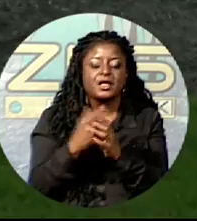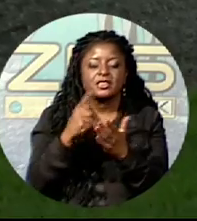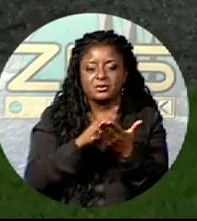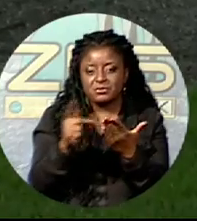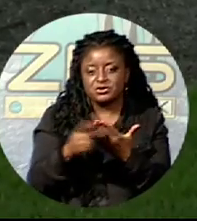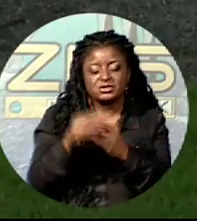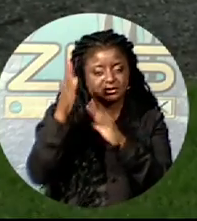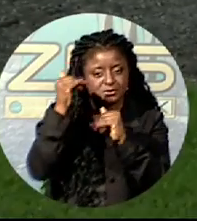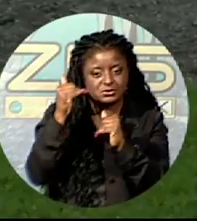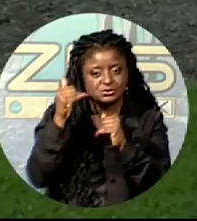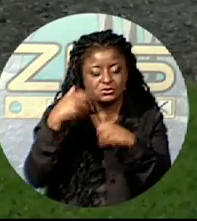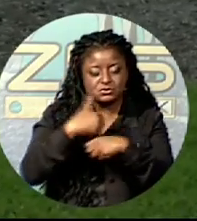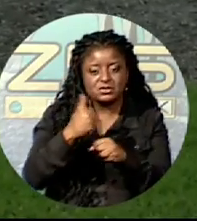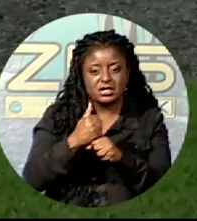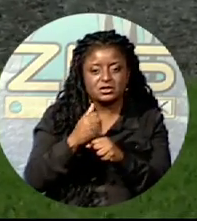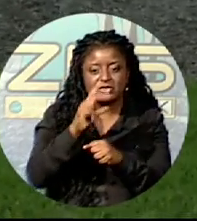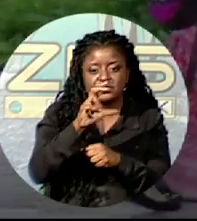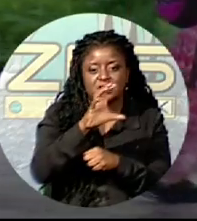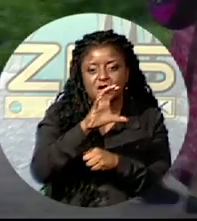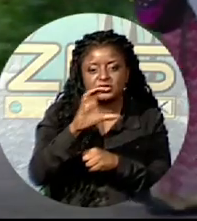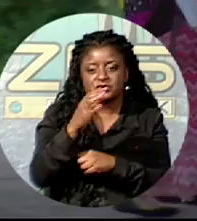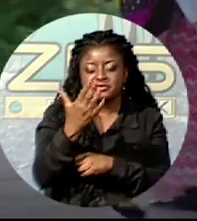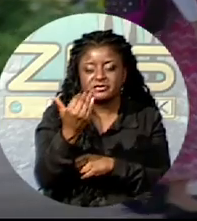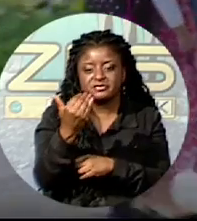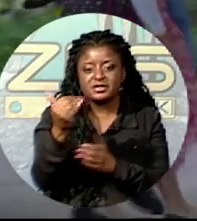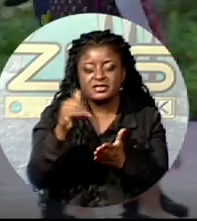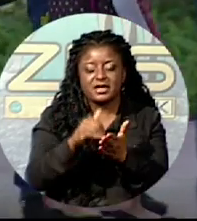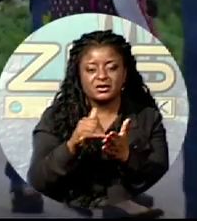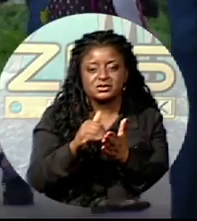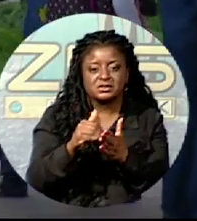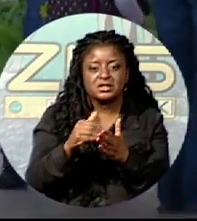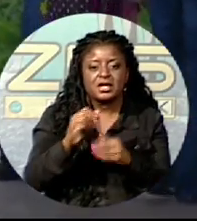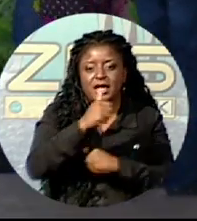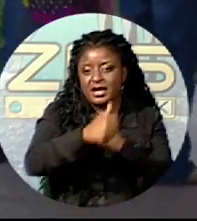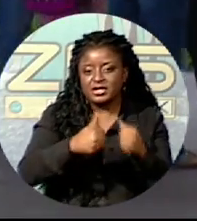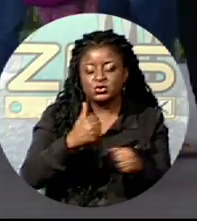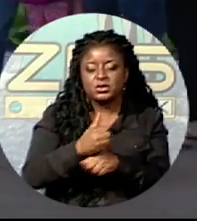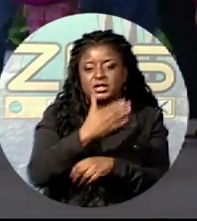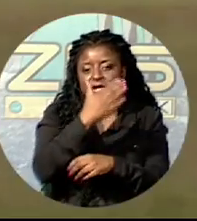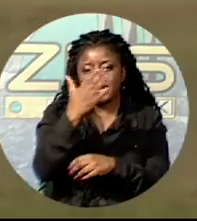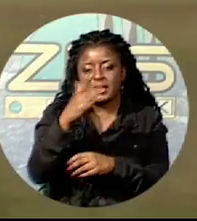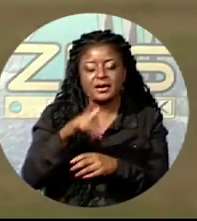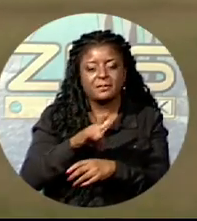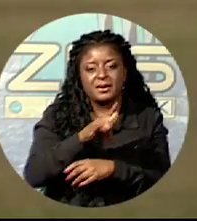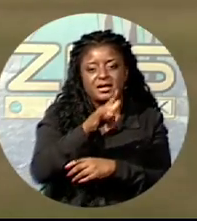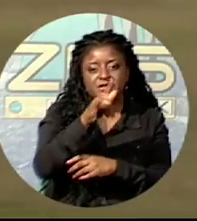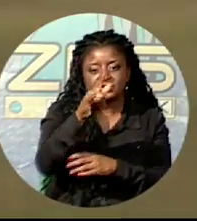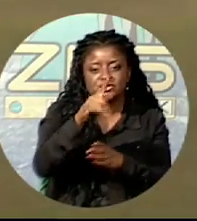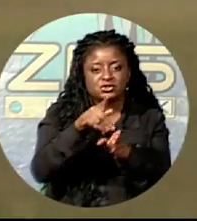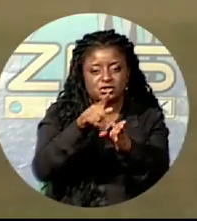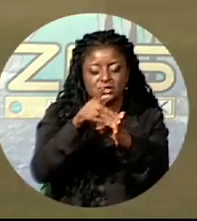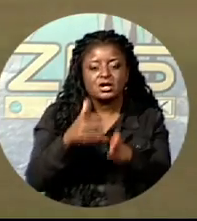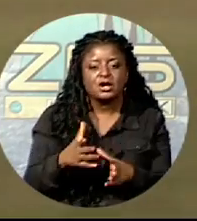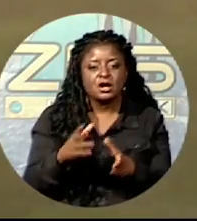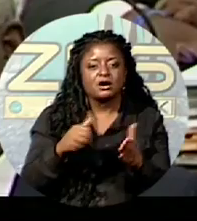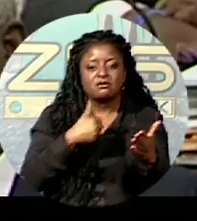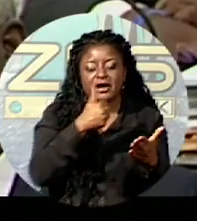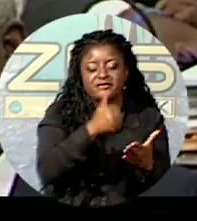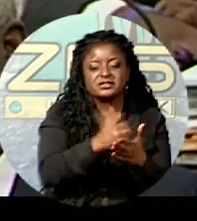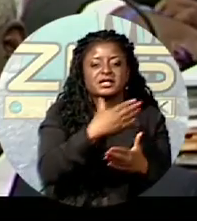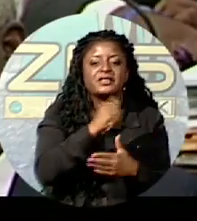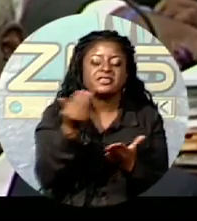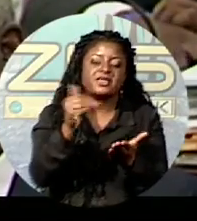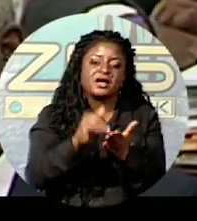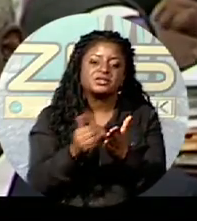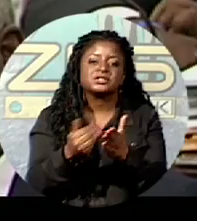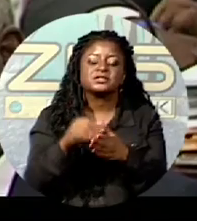some 315,000 annual air passenger arrivals and thousands of jobs for Bahamians. And